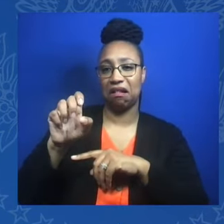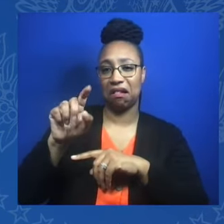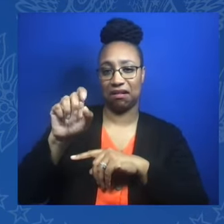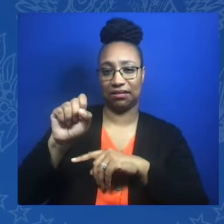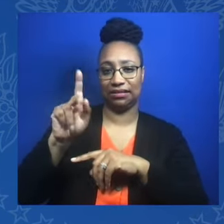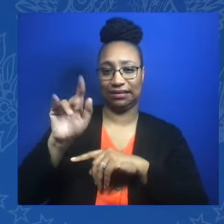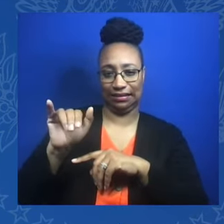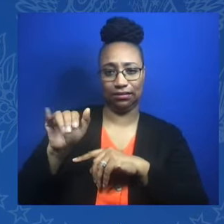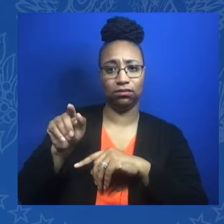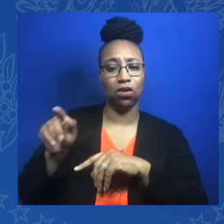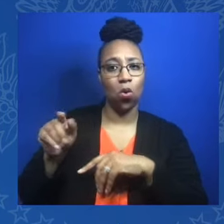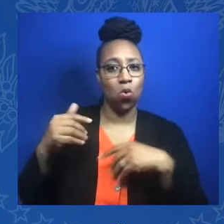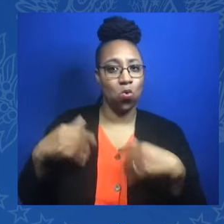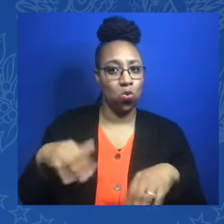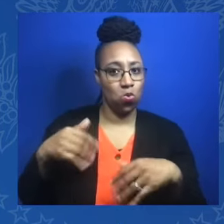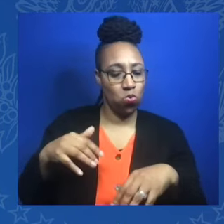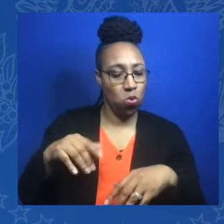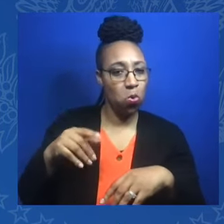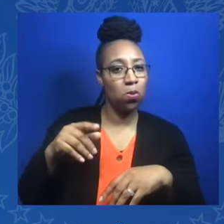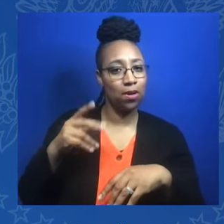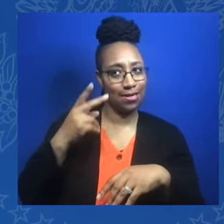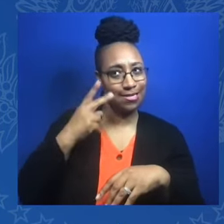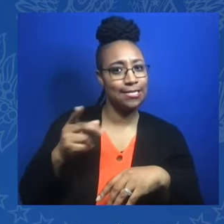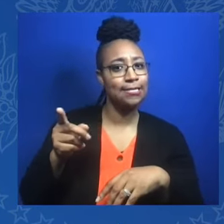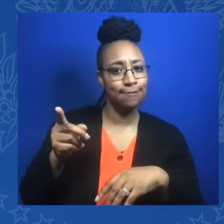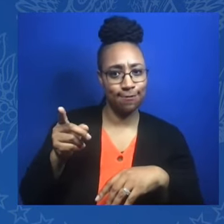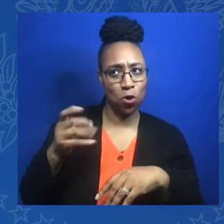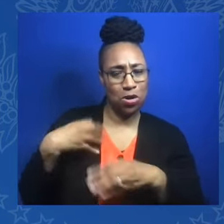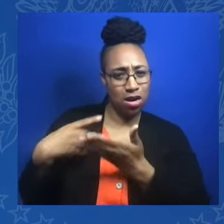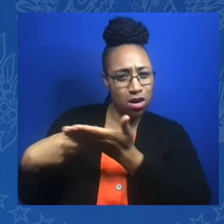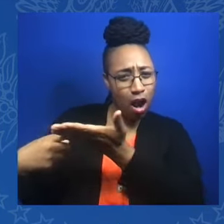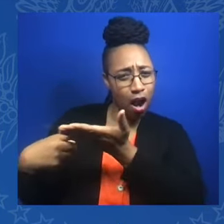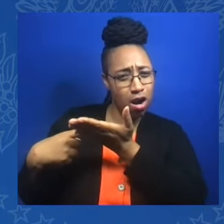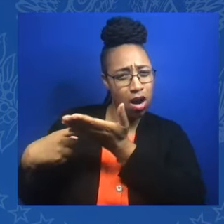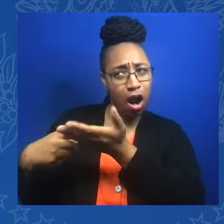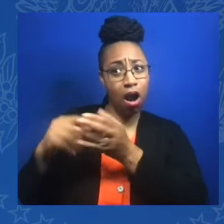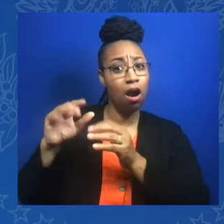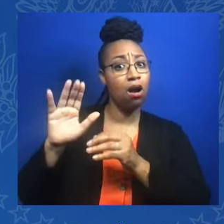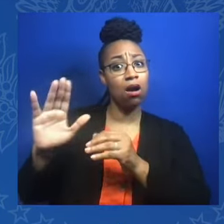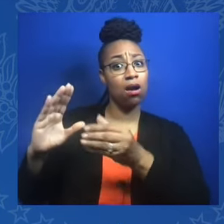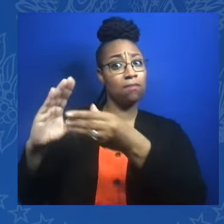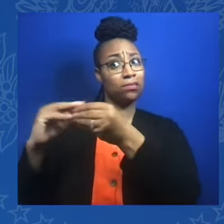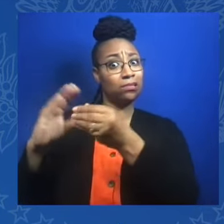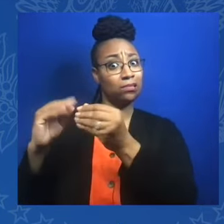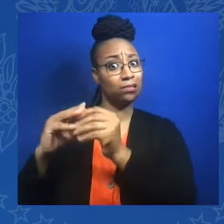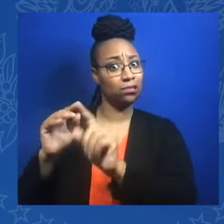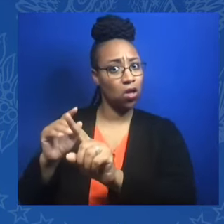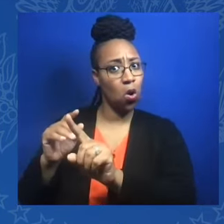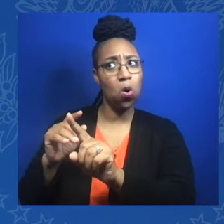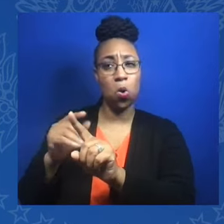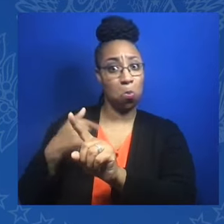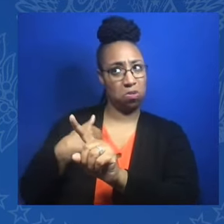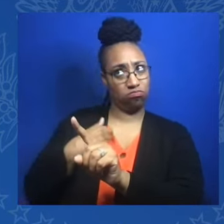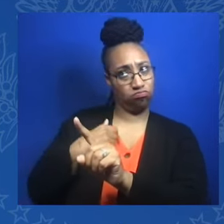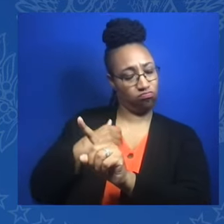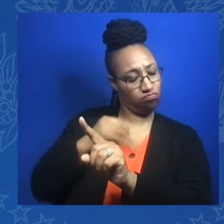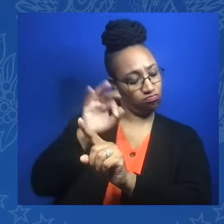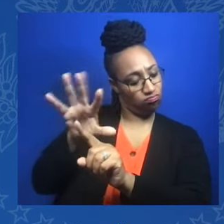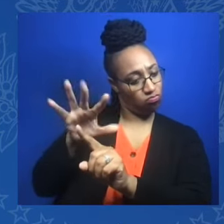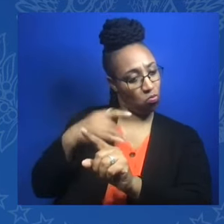we reiterate that message for President Zelensky and all Ukrainians. We remain at